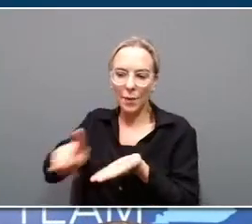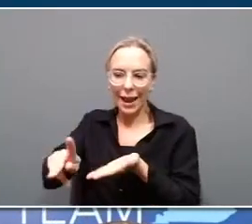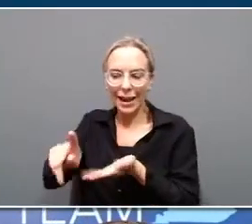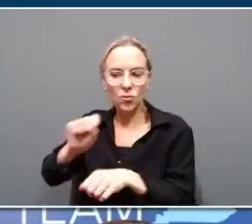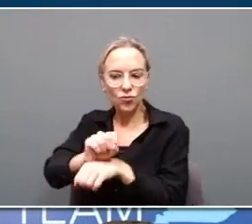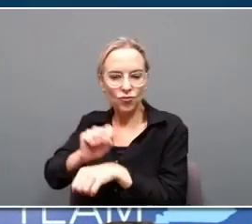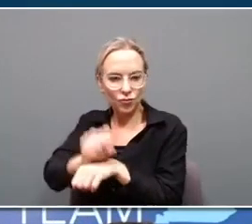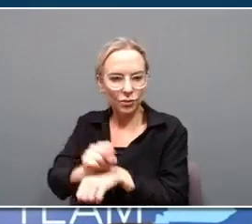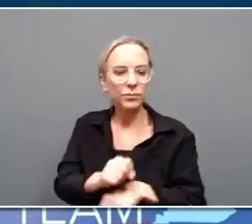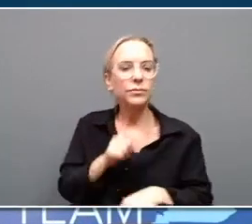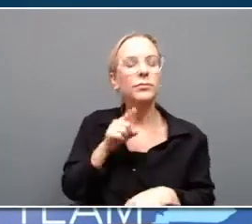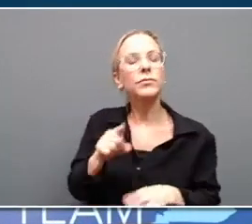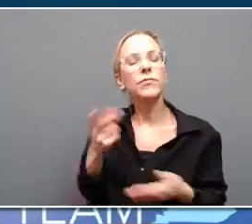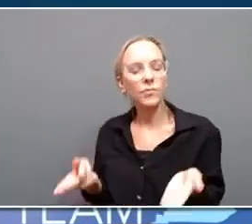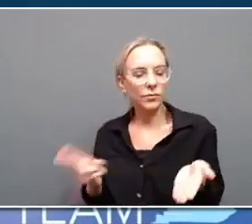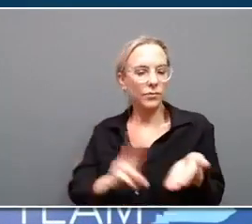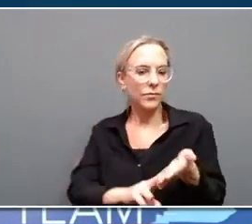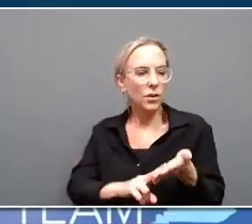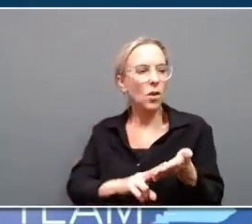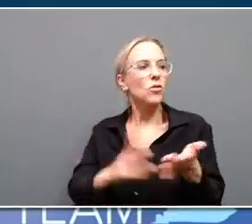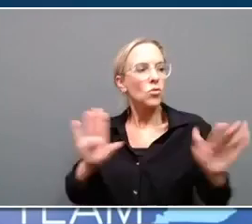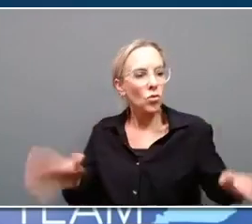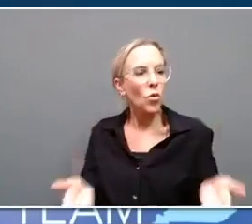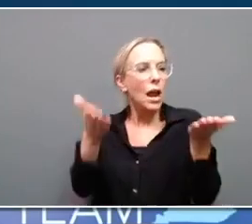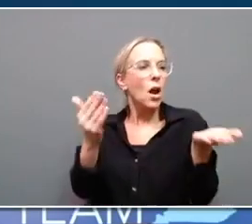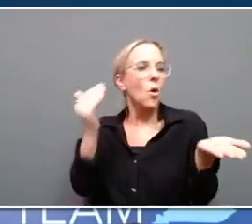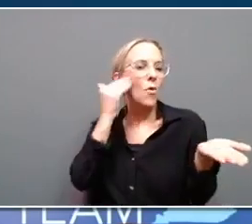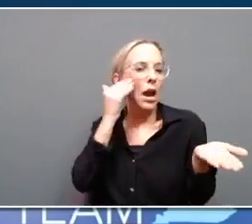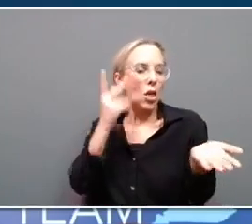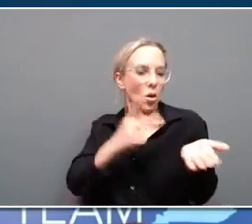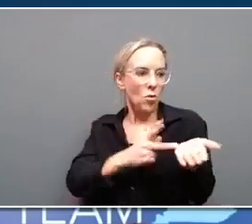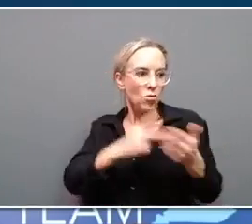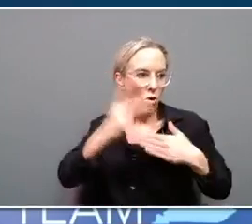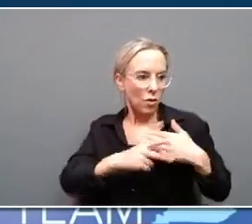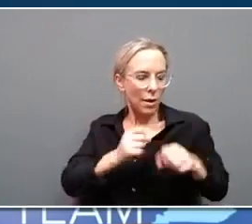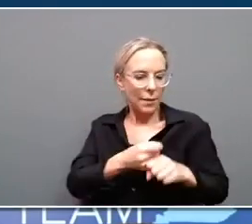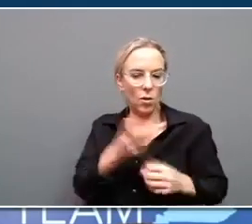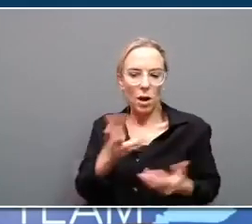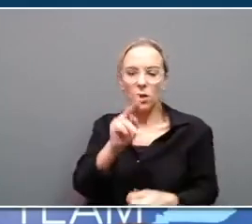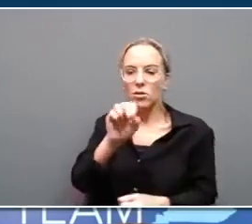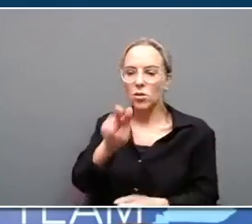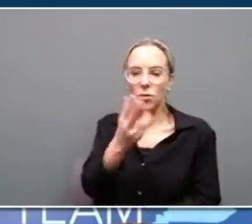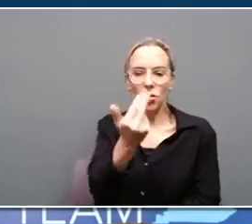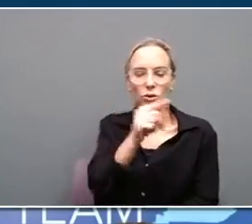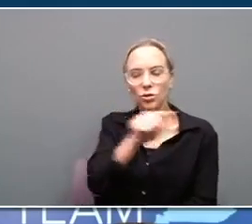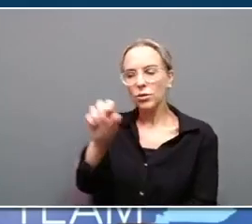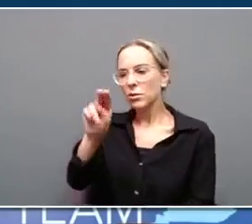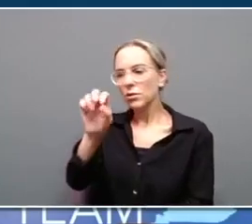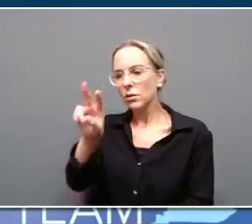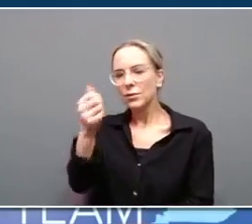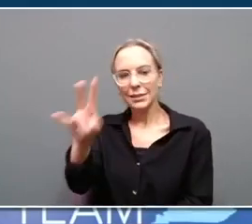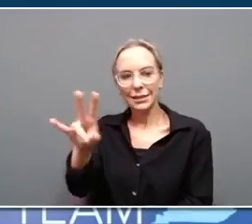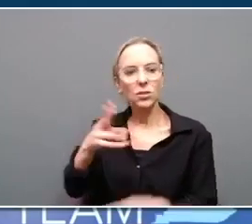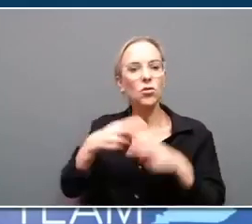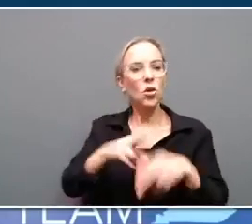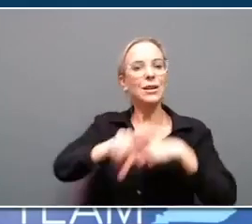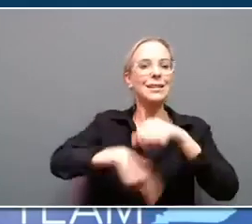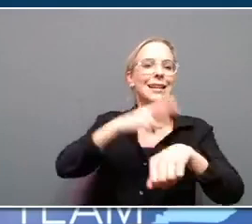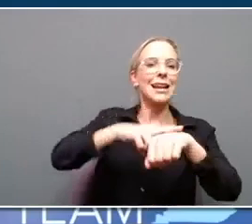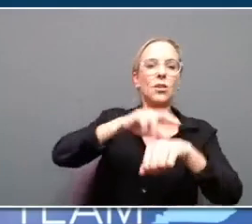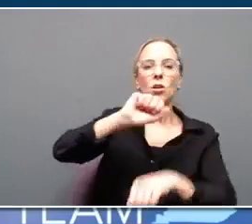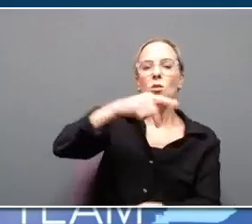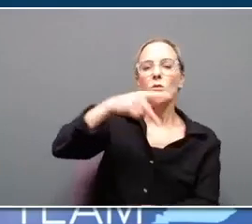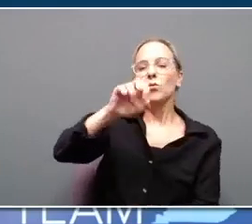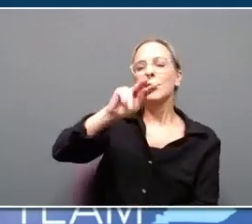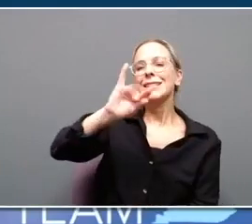proclamation to raise awareness of our programs by making November 13th through the 17th Apprenticeship Week in Kentucky. That's